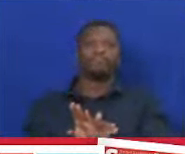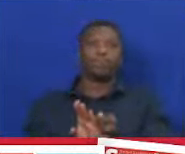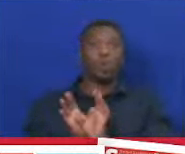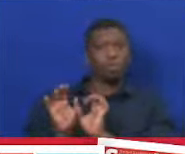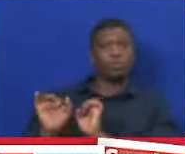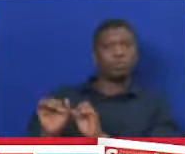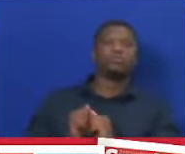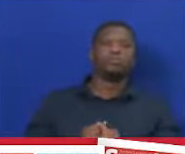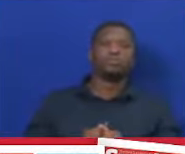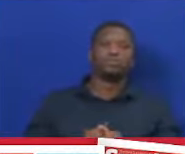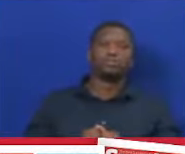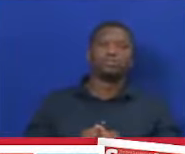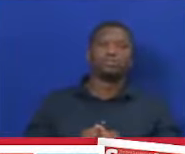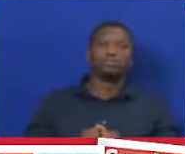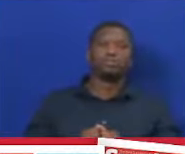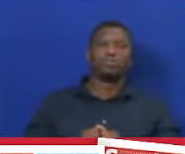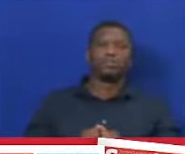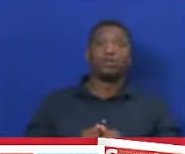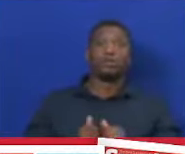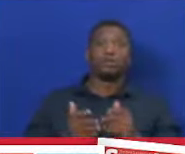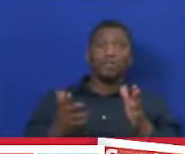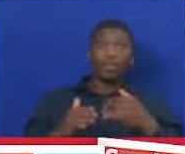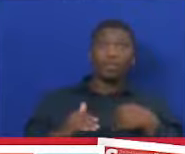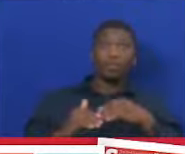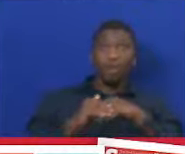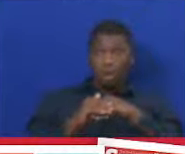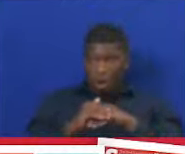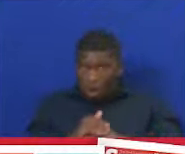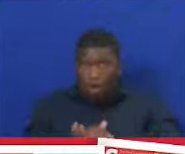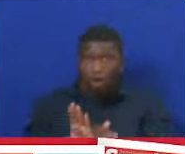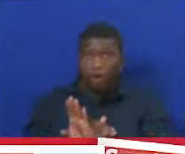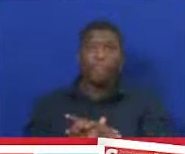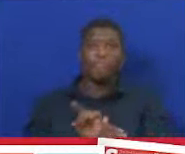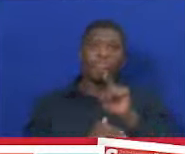the premise is safe for us to proceed,